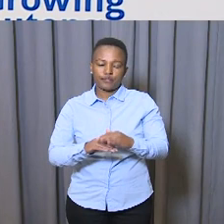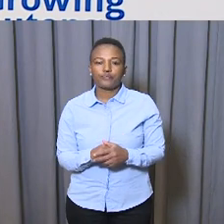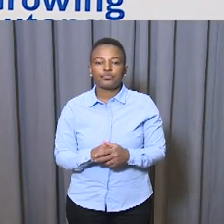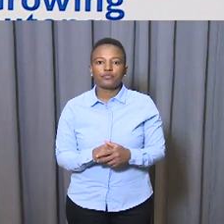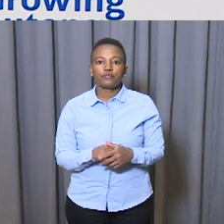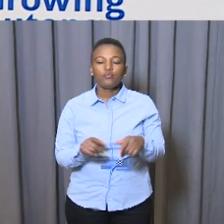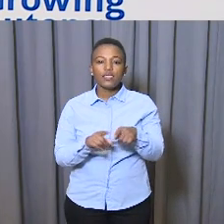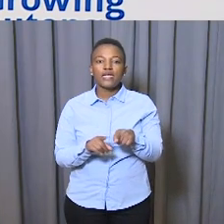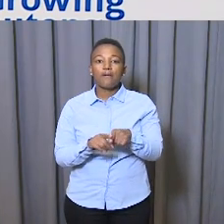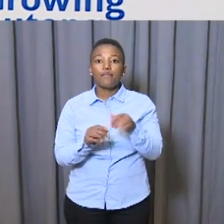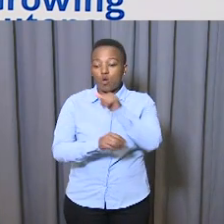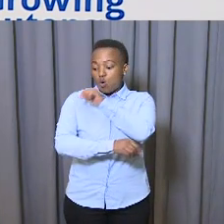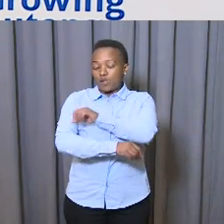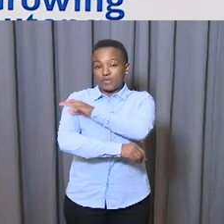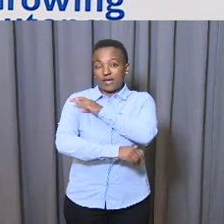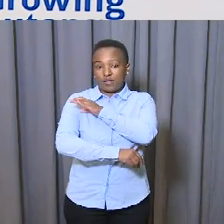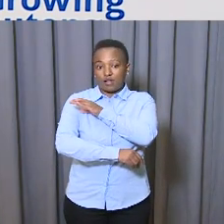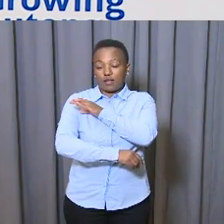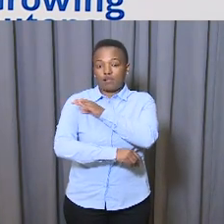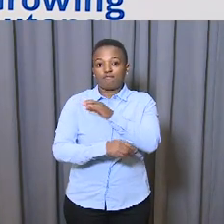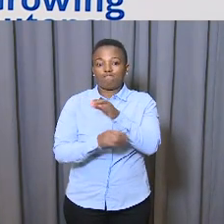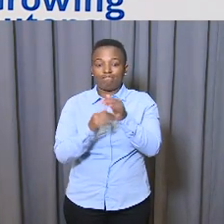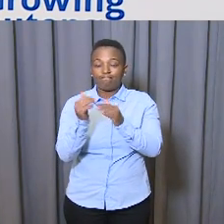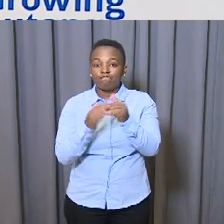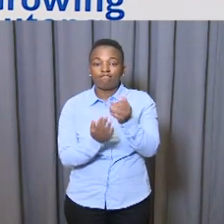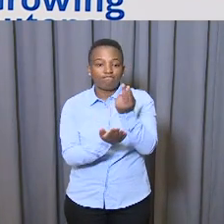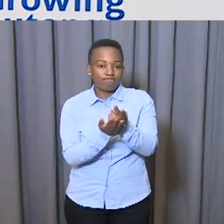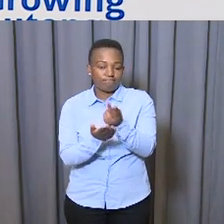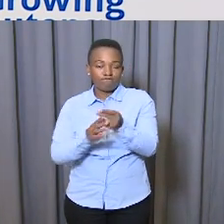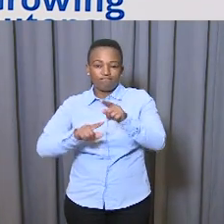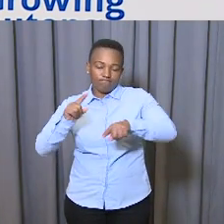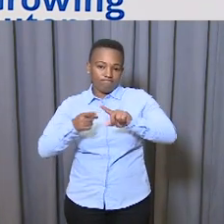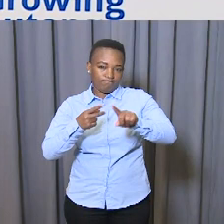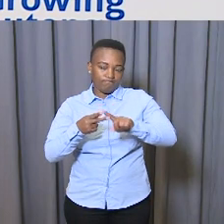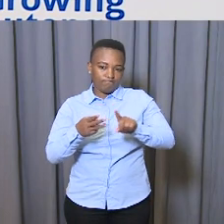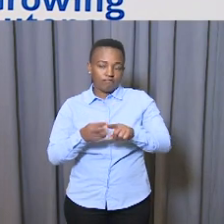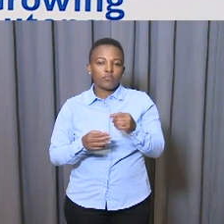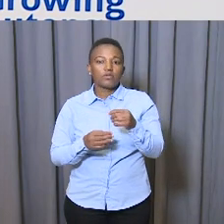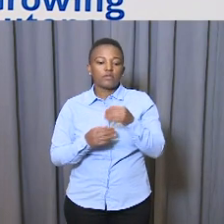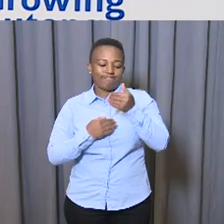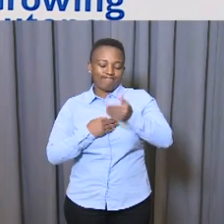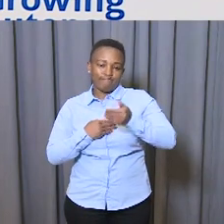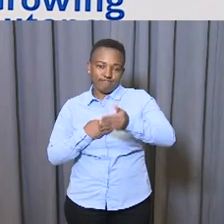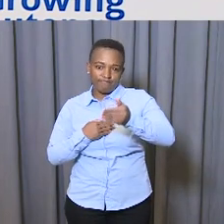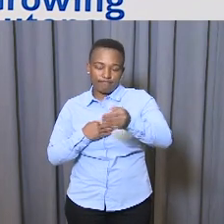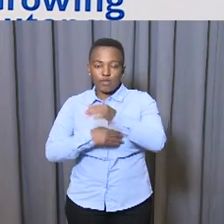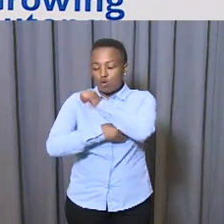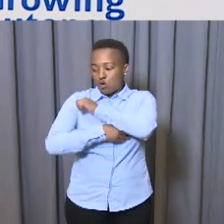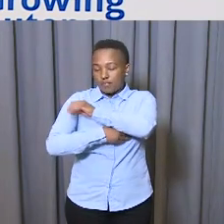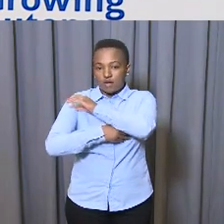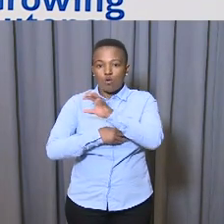hospital facilities is that we will get, in one time or one day at a time, we will have facilities which will